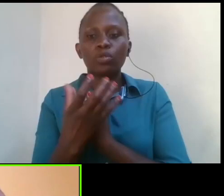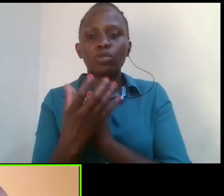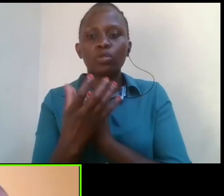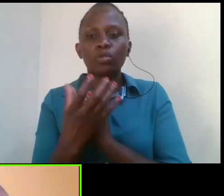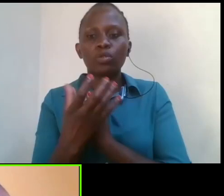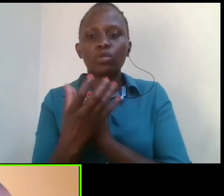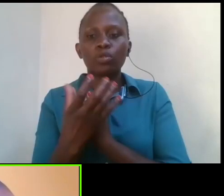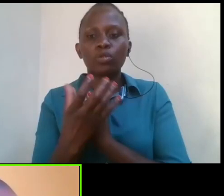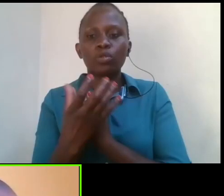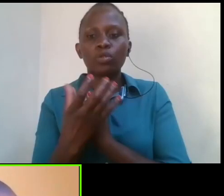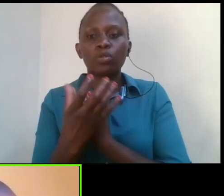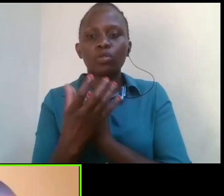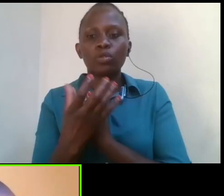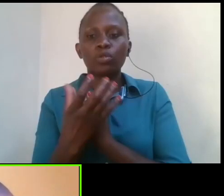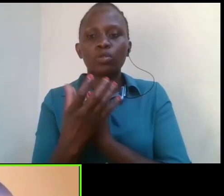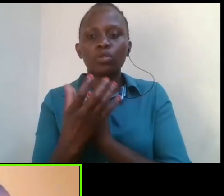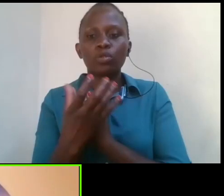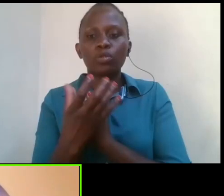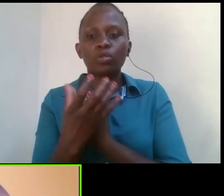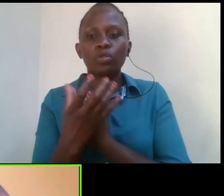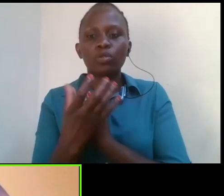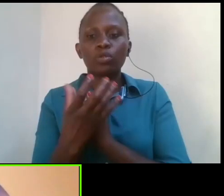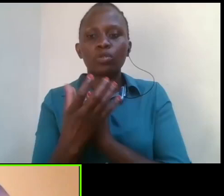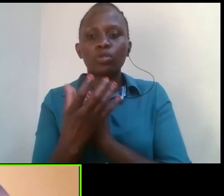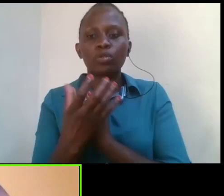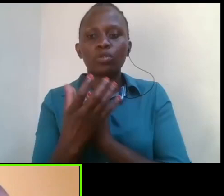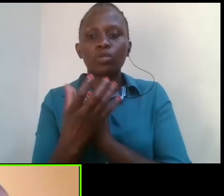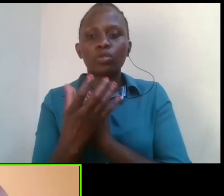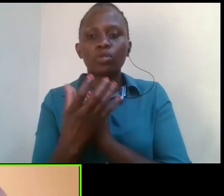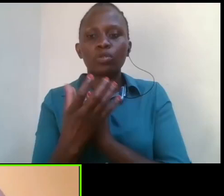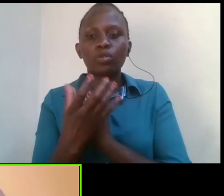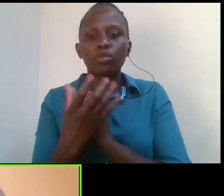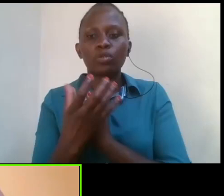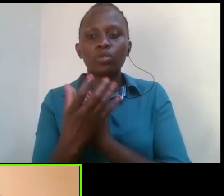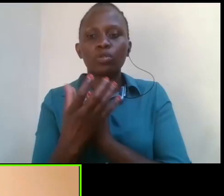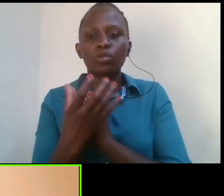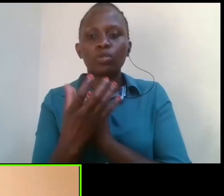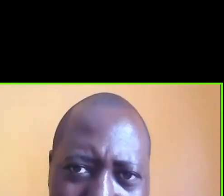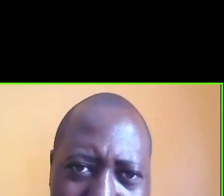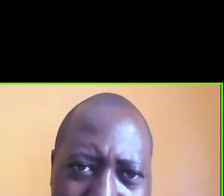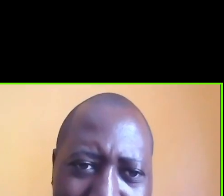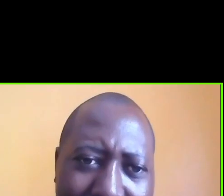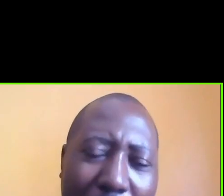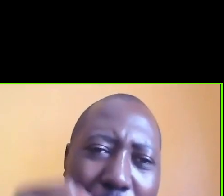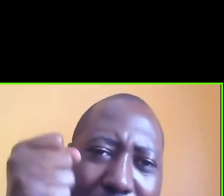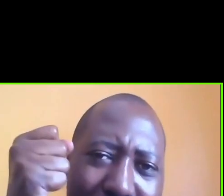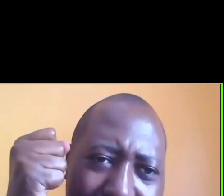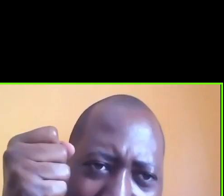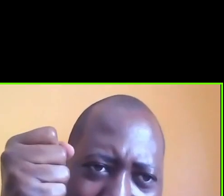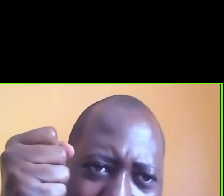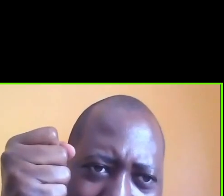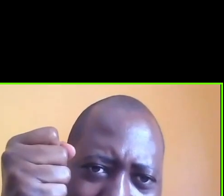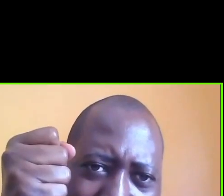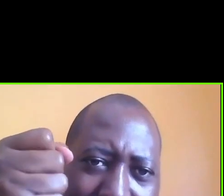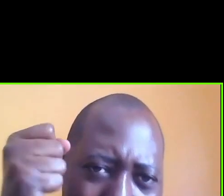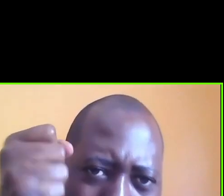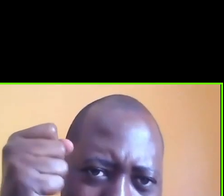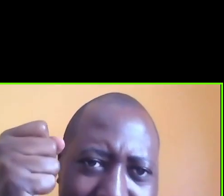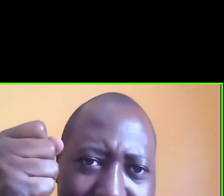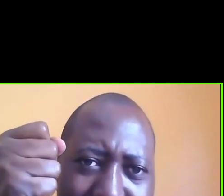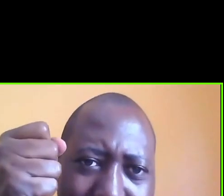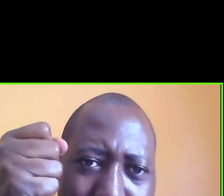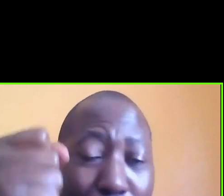of holding a temperature gun and showing it on your forehead, really it will be unethical. However, the gun